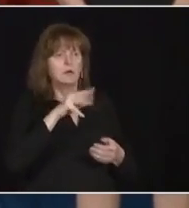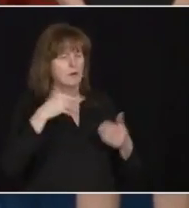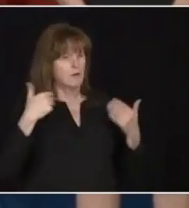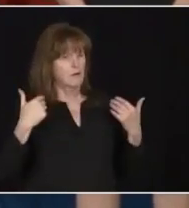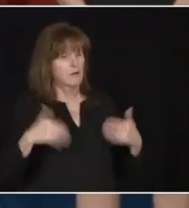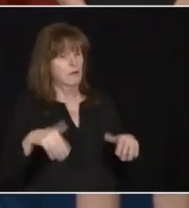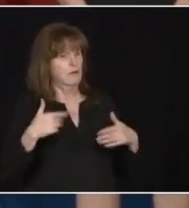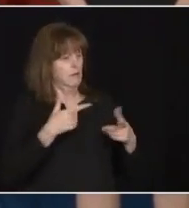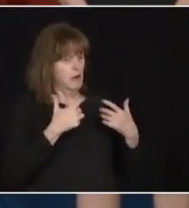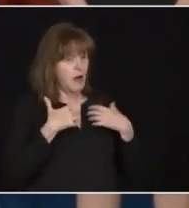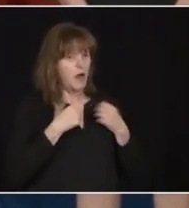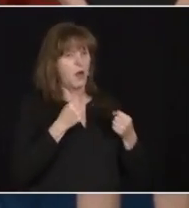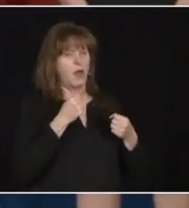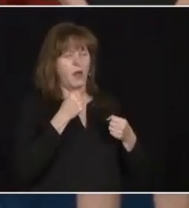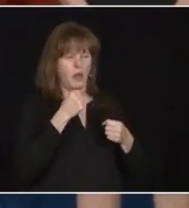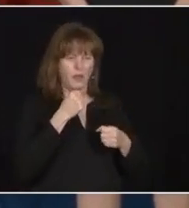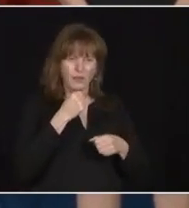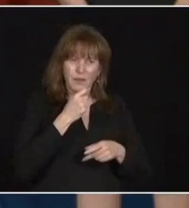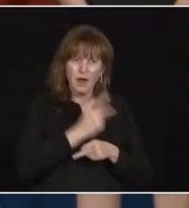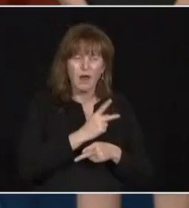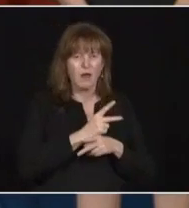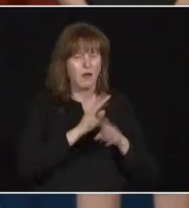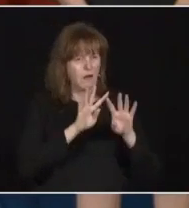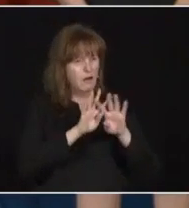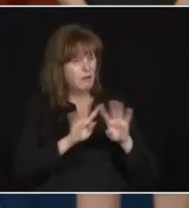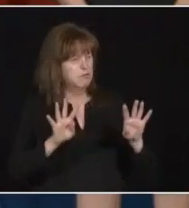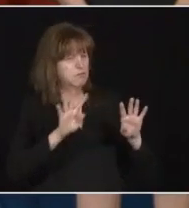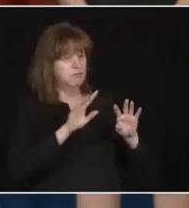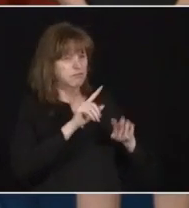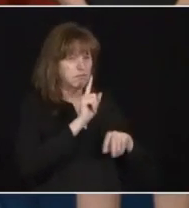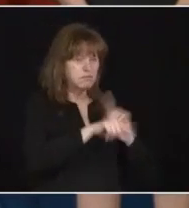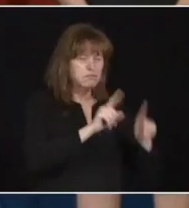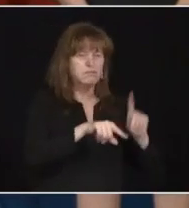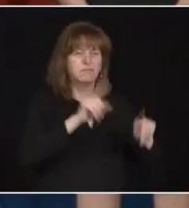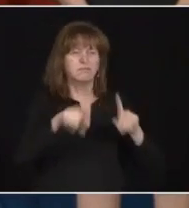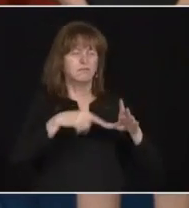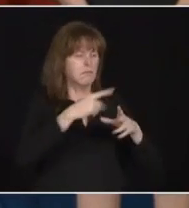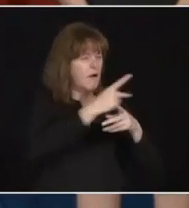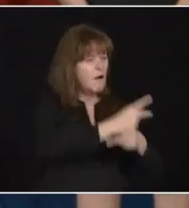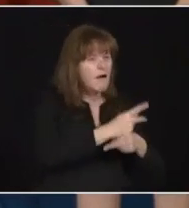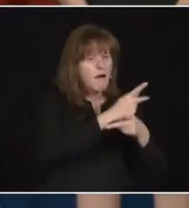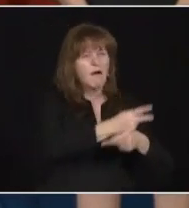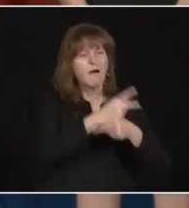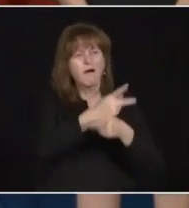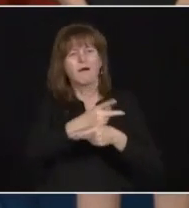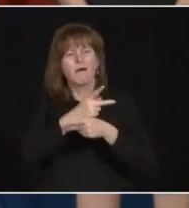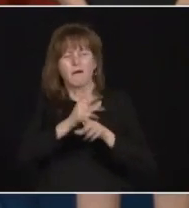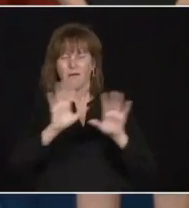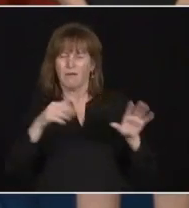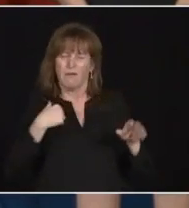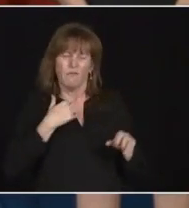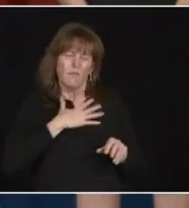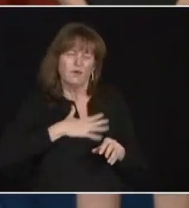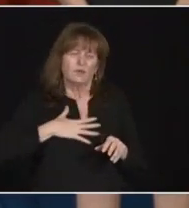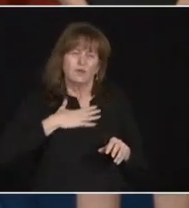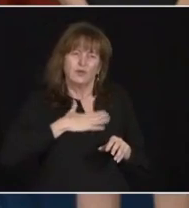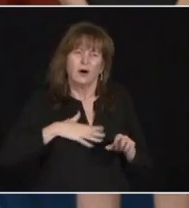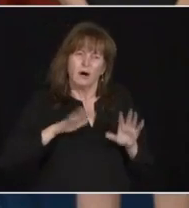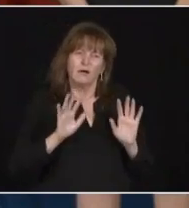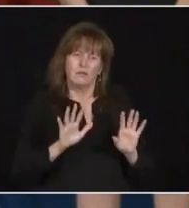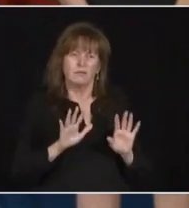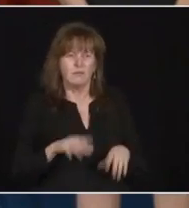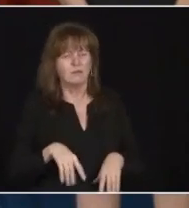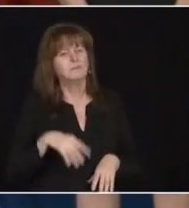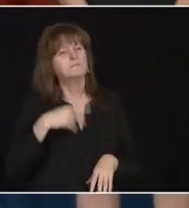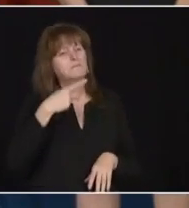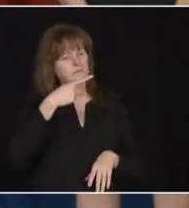every single day, and how much I appreciate it. Looking at the PSW and the PPEs, understanding the